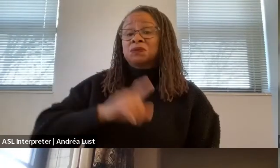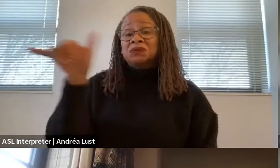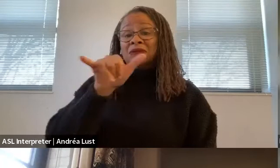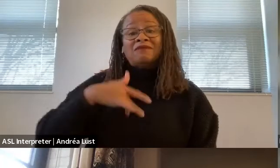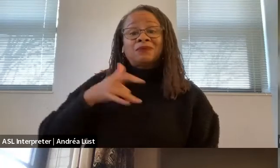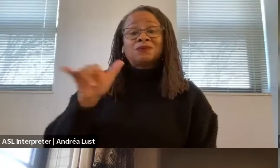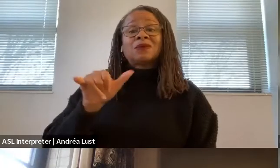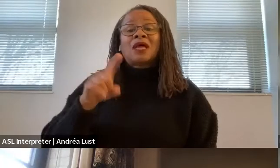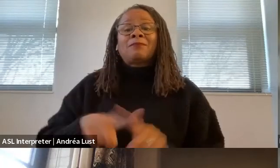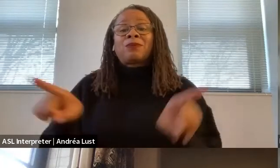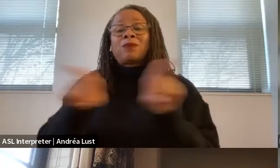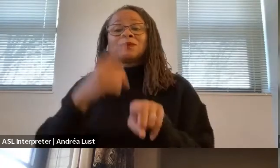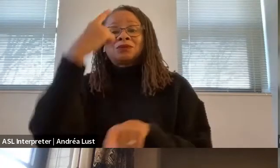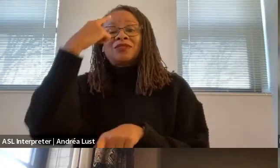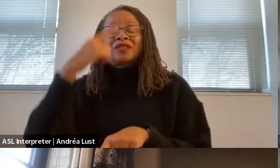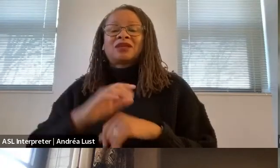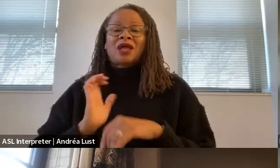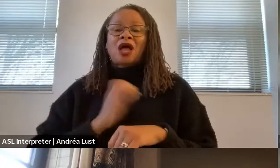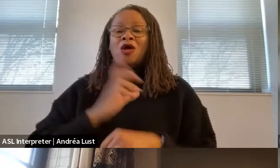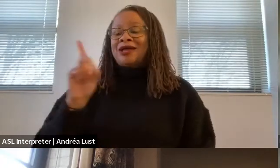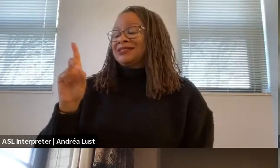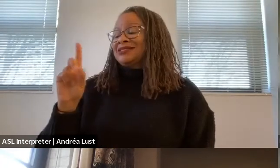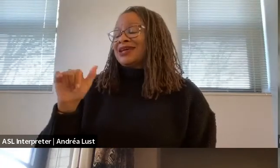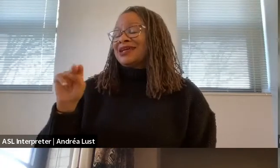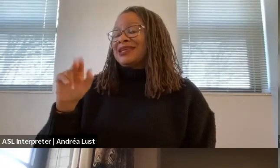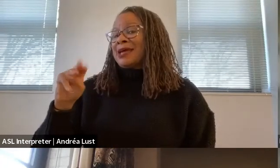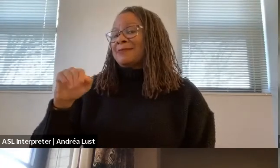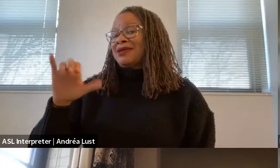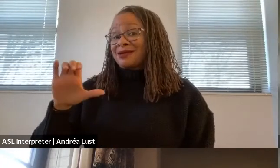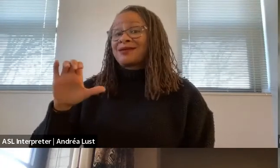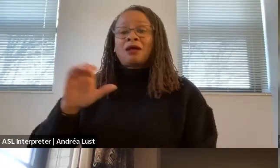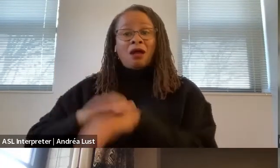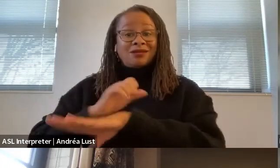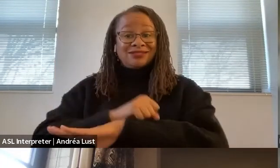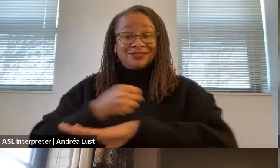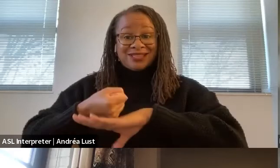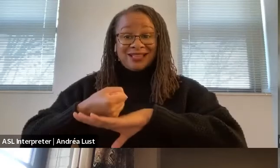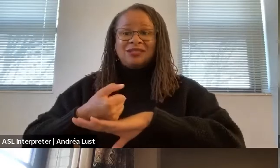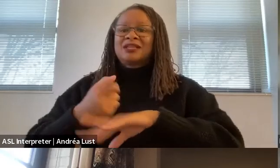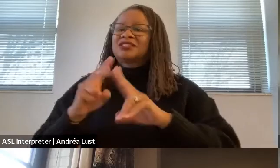But I also think that our dynamic on set was quite unique because,